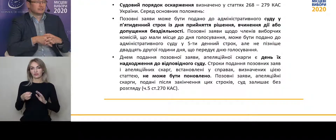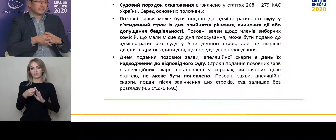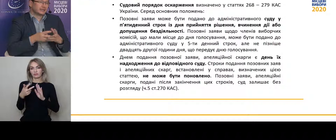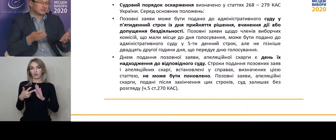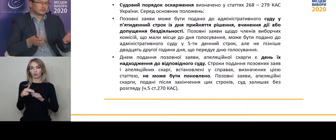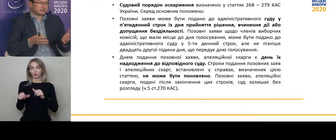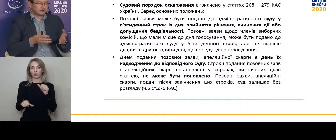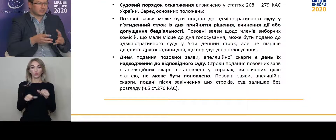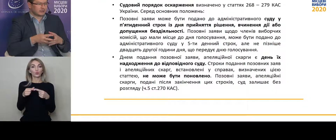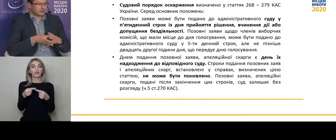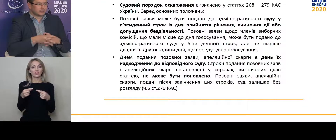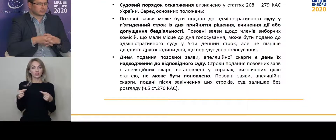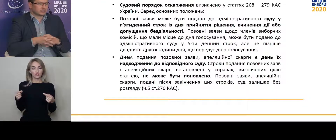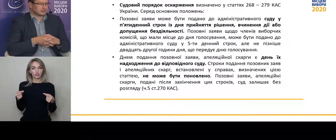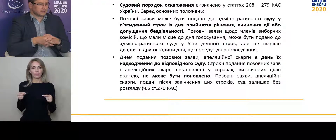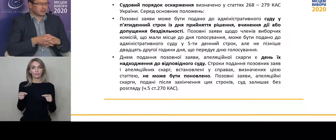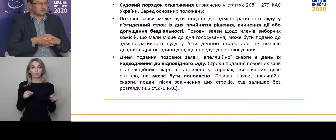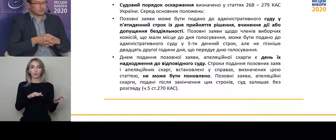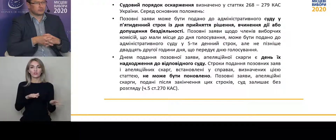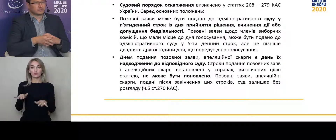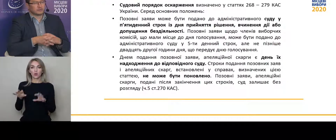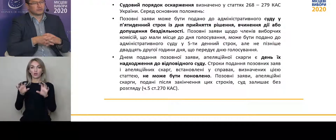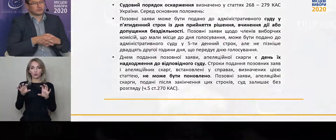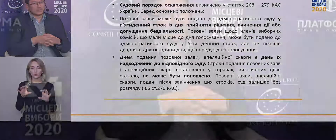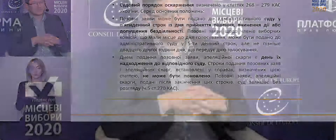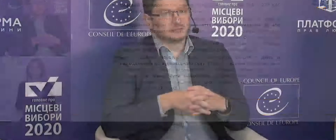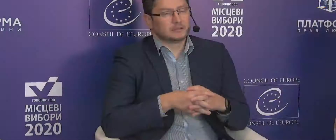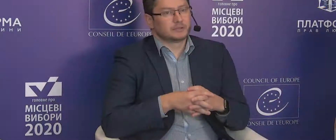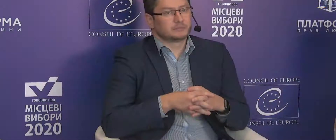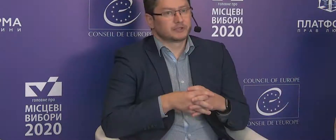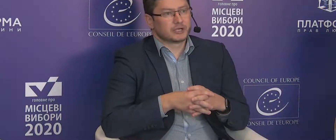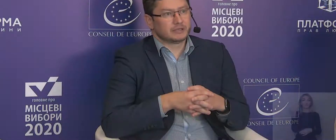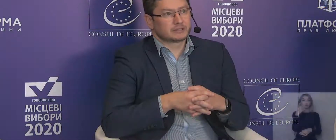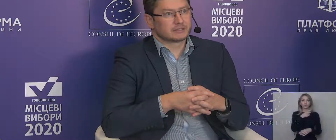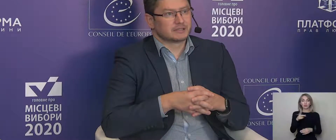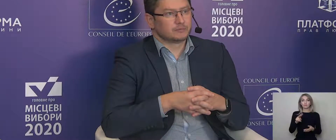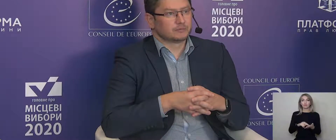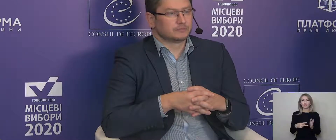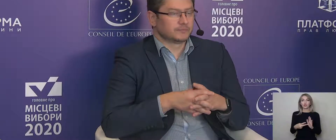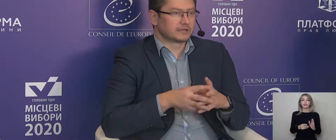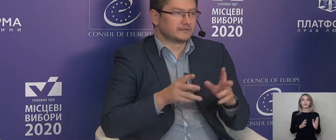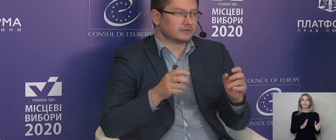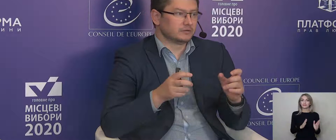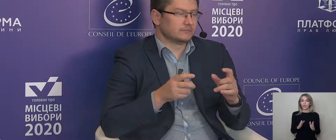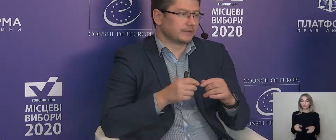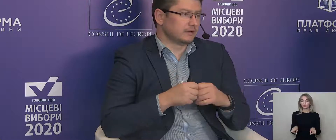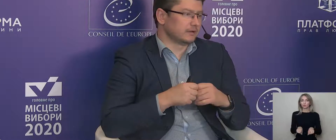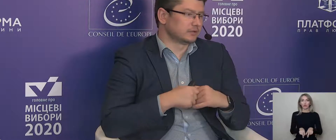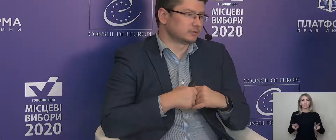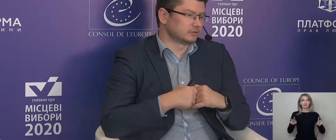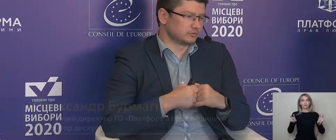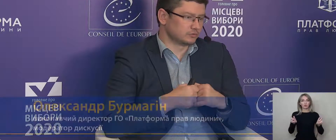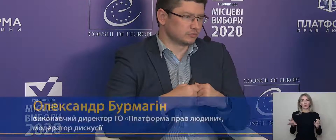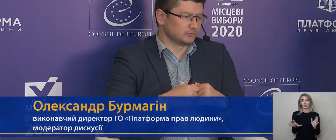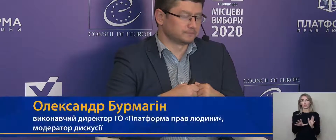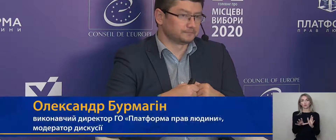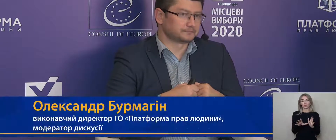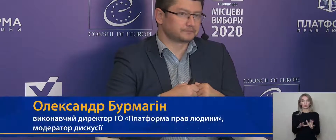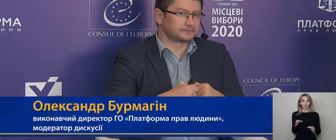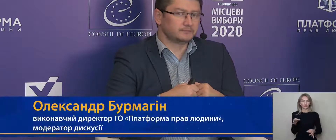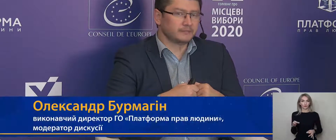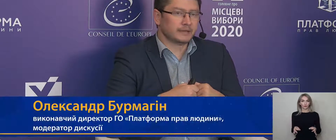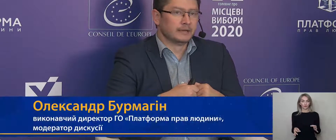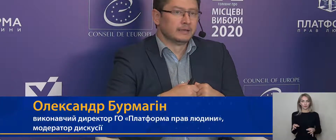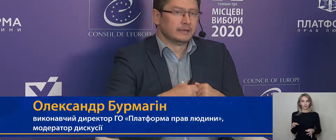Code of 2018, similar to other procedural codes that were updated then, provides for the system of